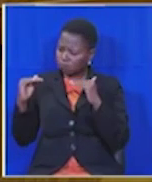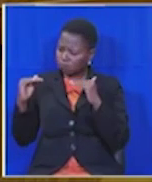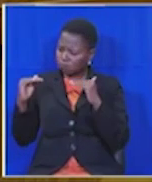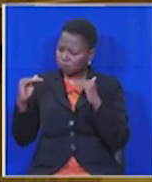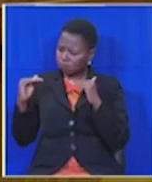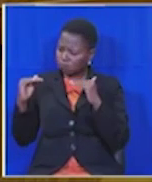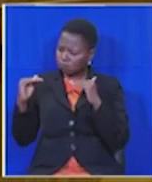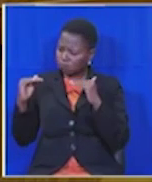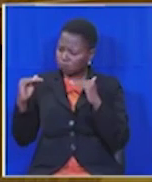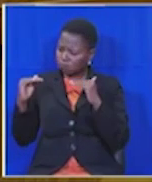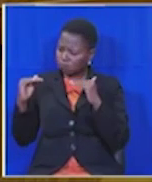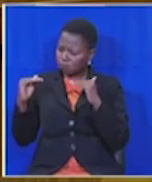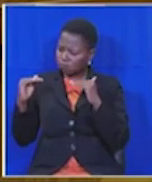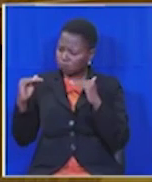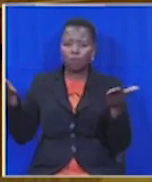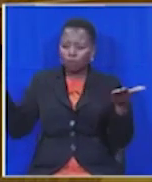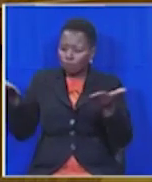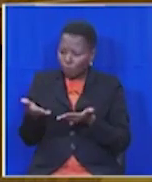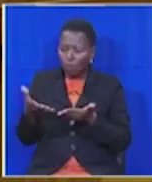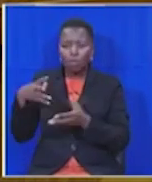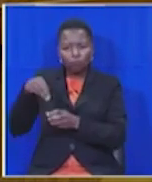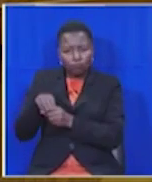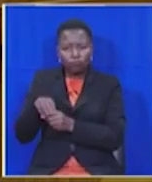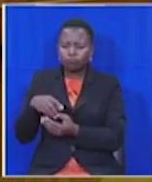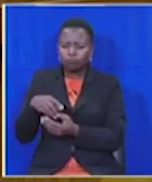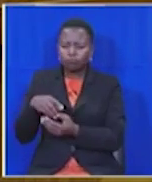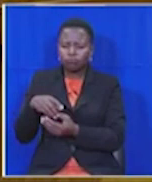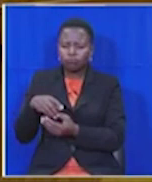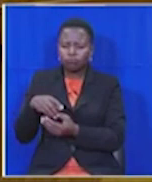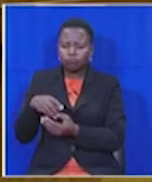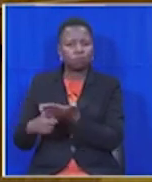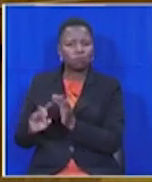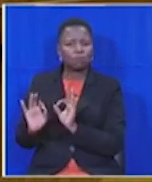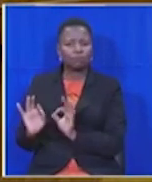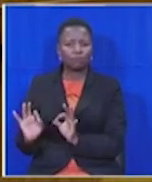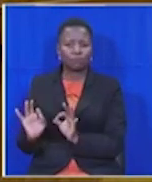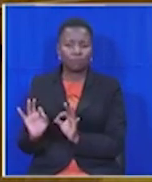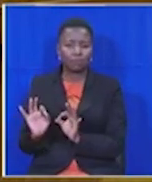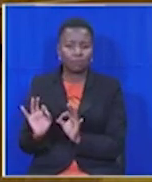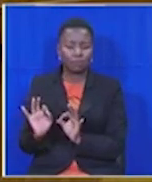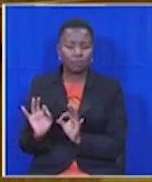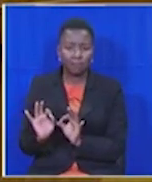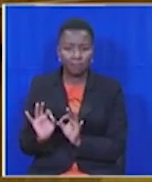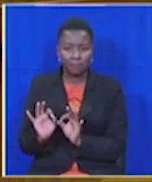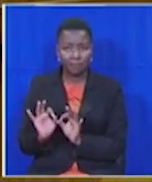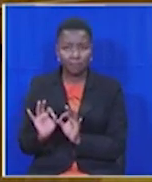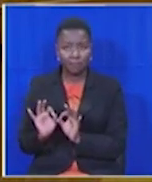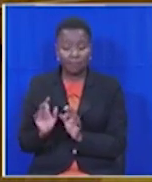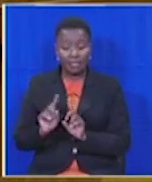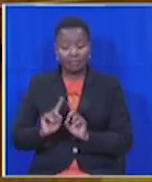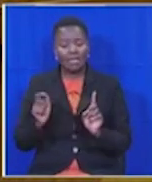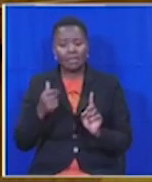All parties were allowed to participate fully and engage in the process.